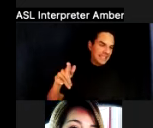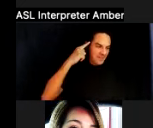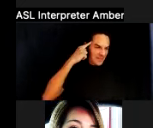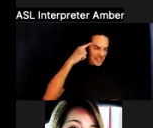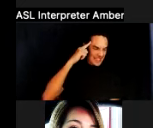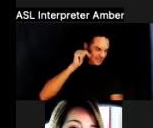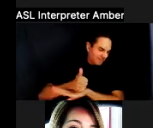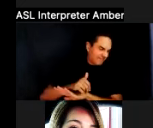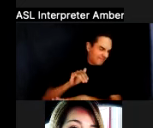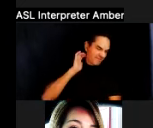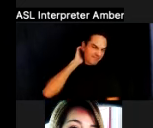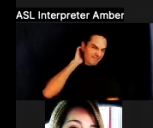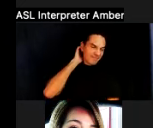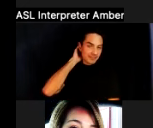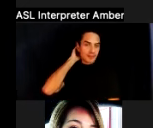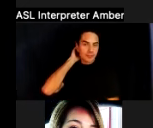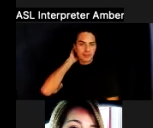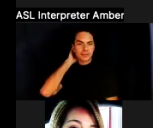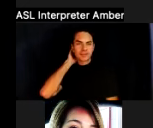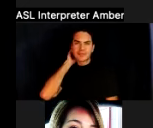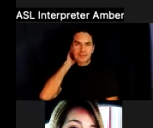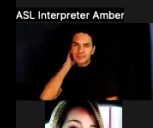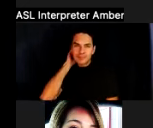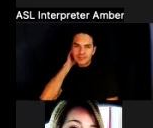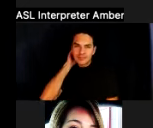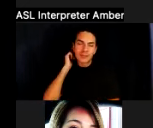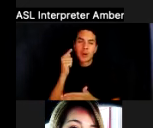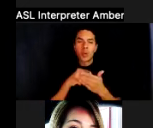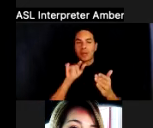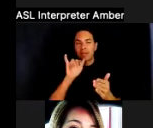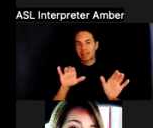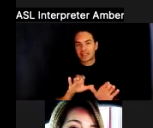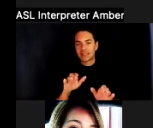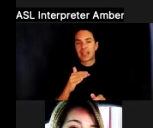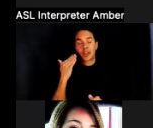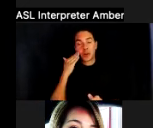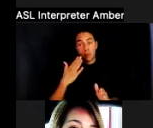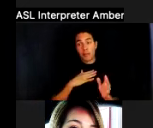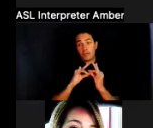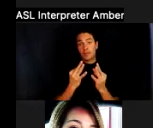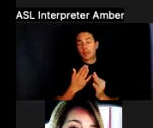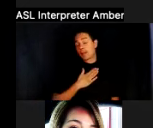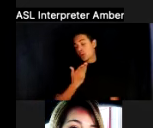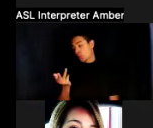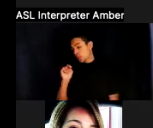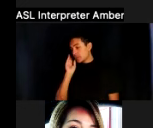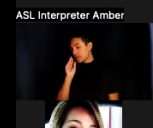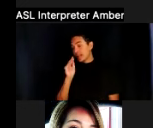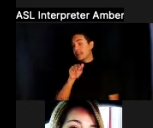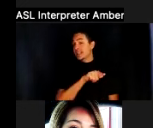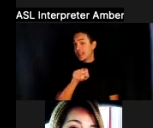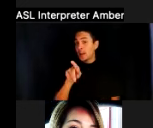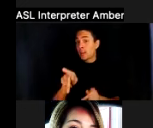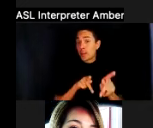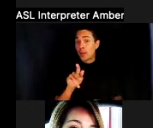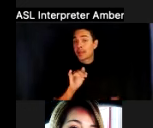And like kind of what that does. I know within my own family, I can only speak from my own experience. There were people where like